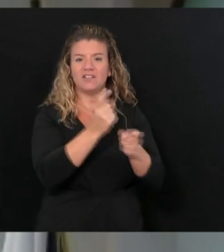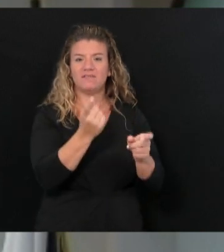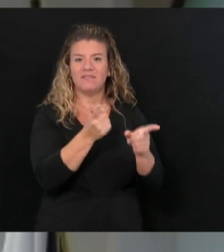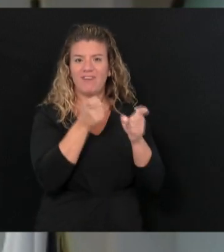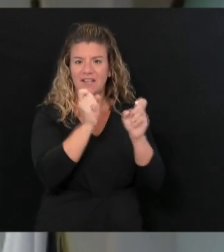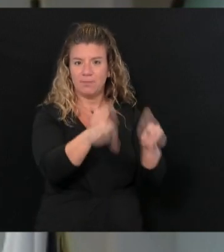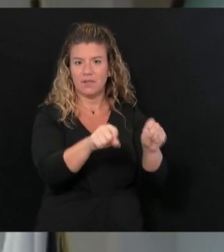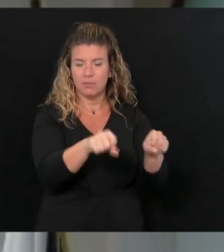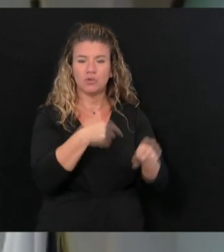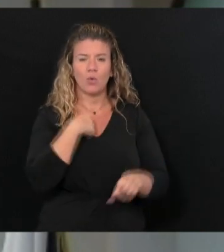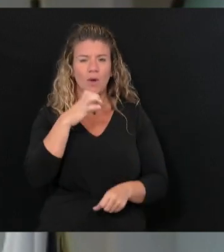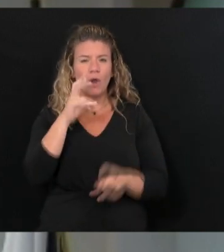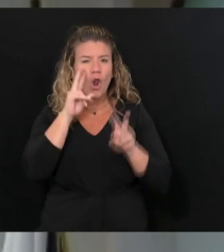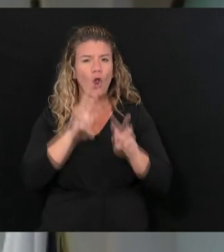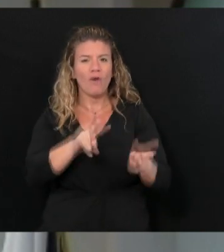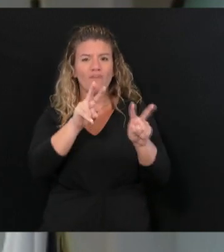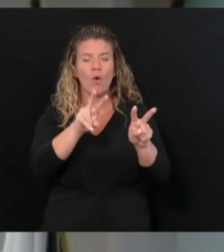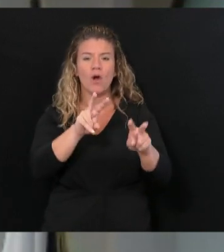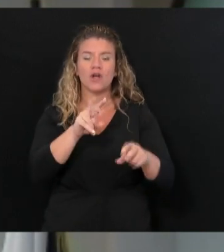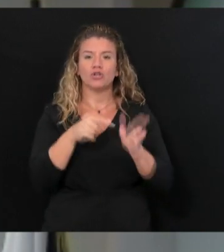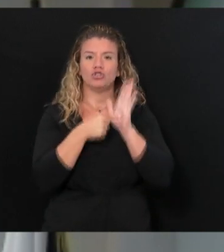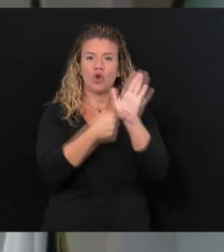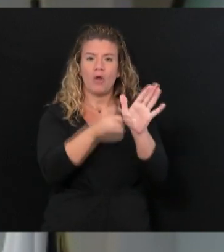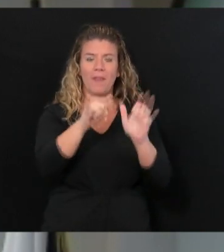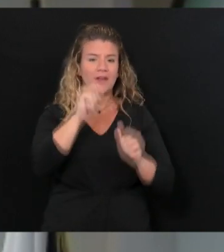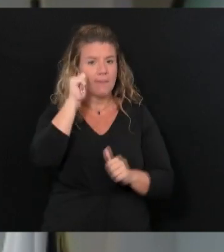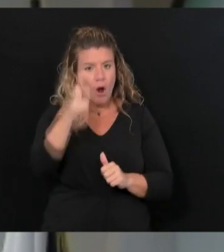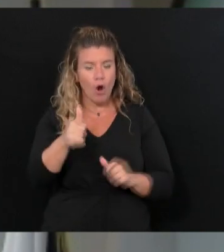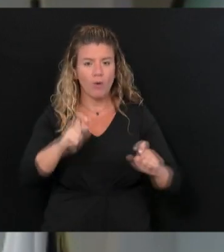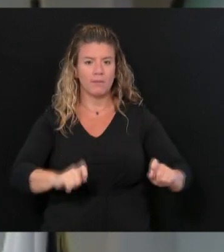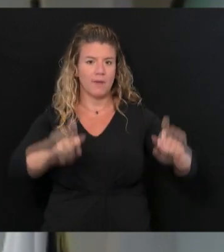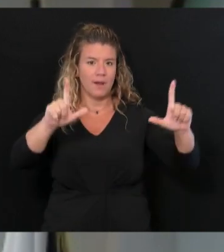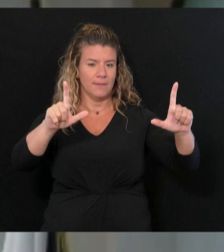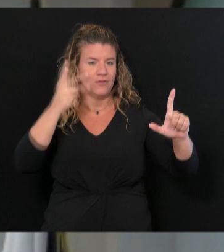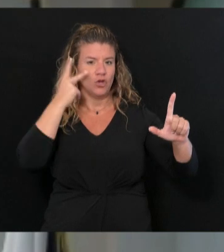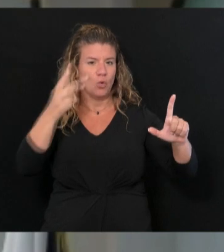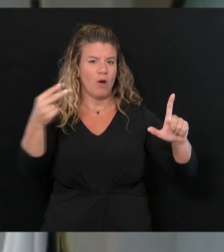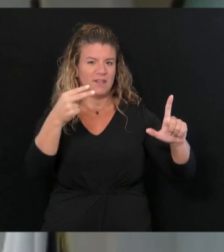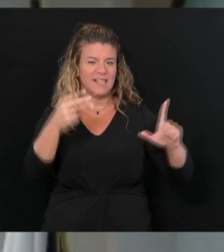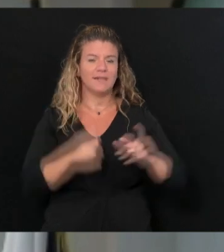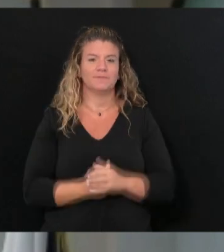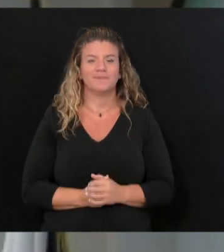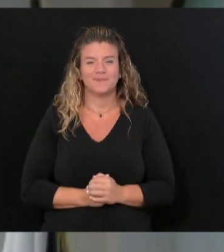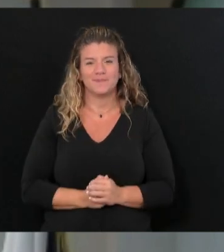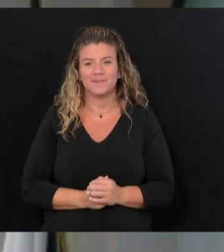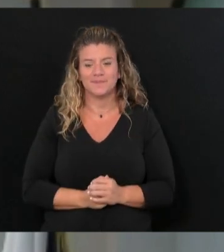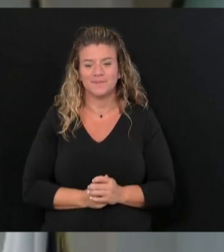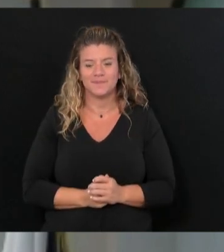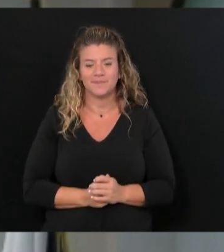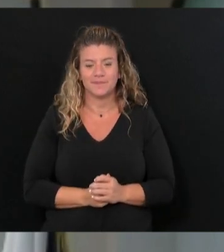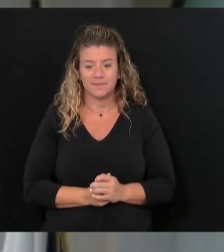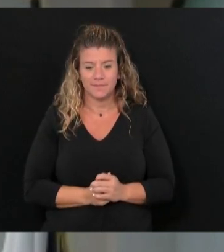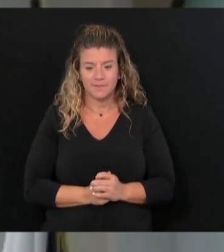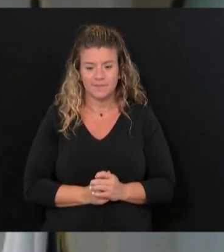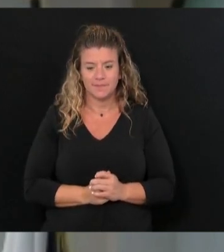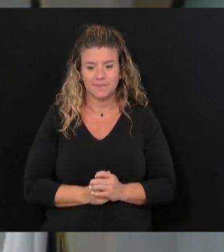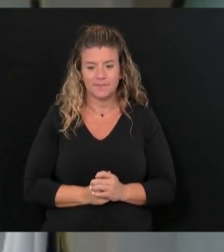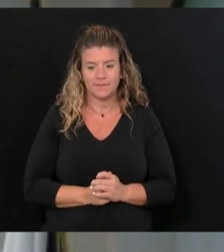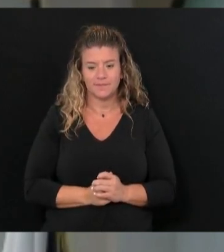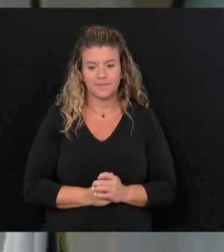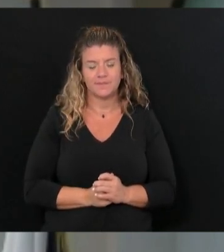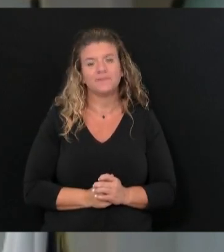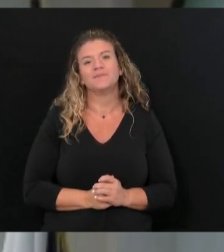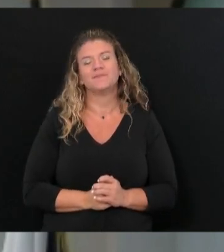look forward to rolling that out tomorrow and pushing that out for everyone to see. Do you have any comments?